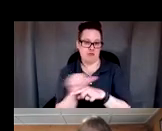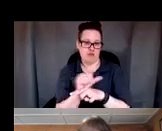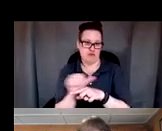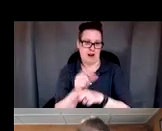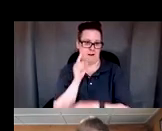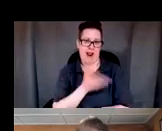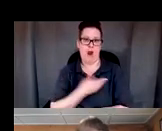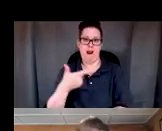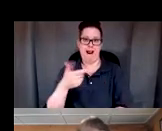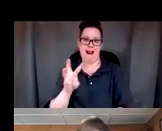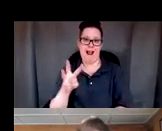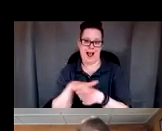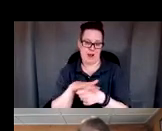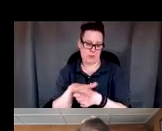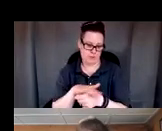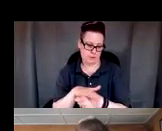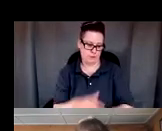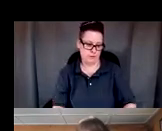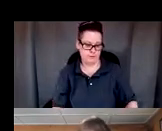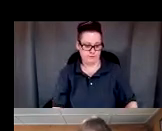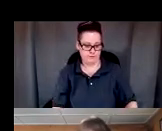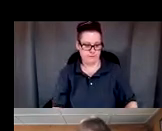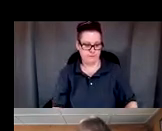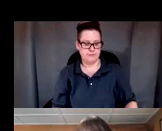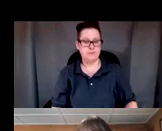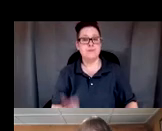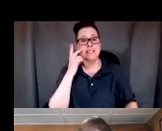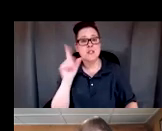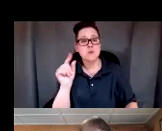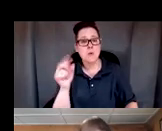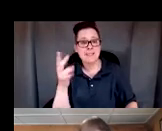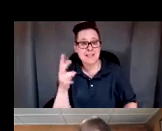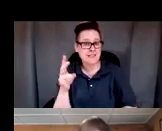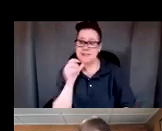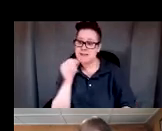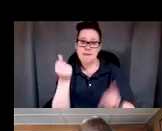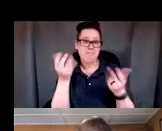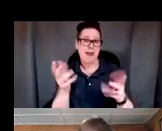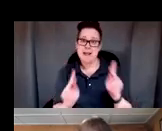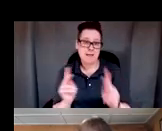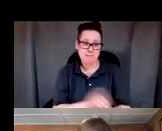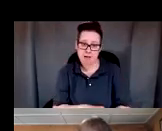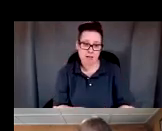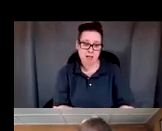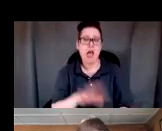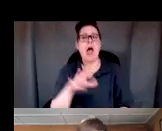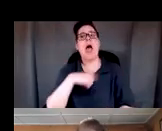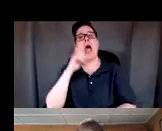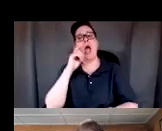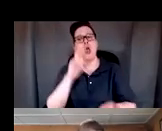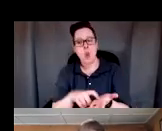region. You can see in 2017, we didn't have a whole lot of people. The one thing I've noticed, which